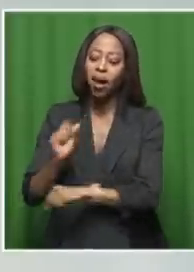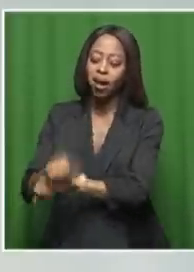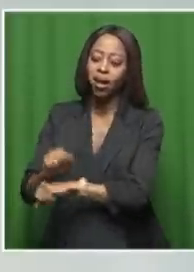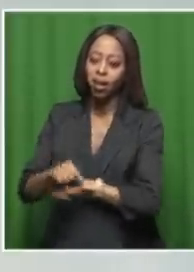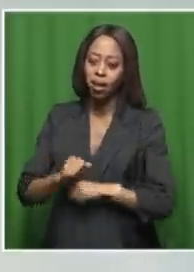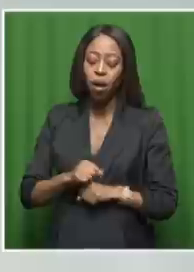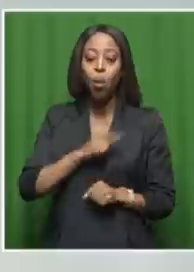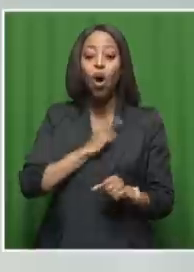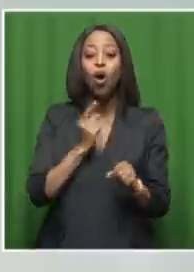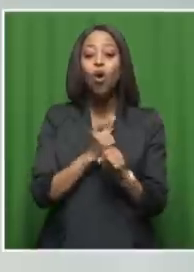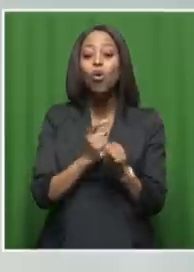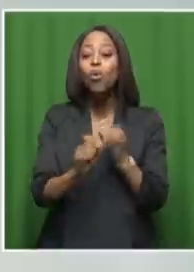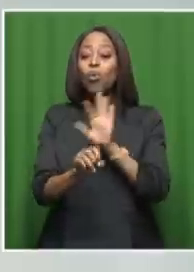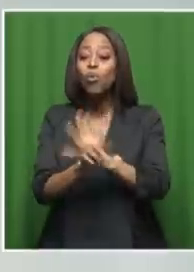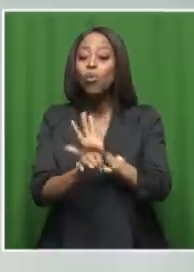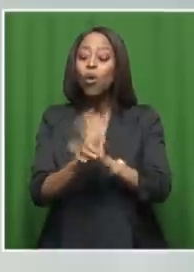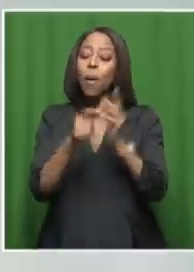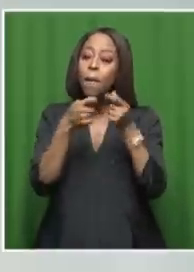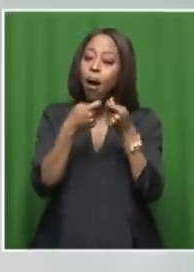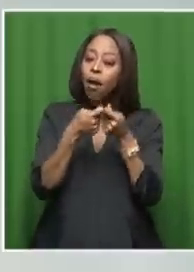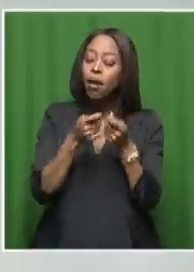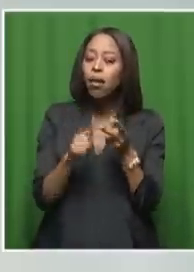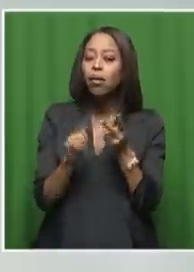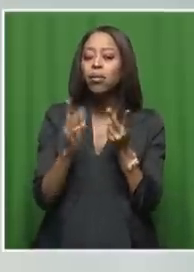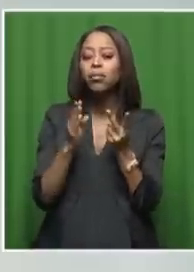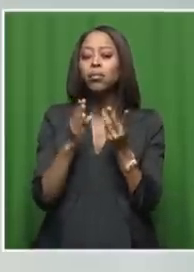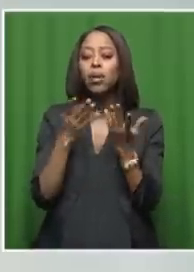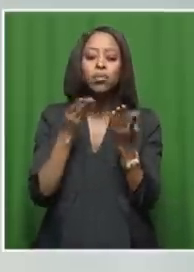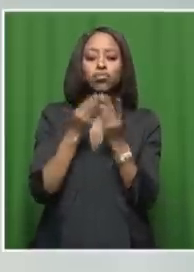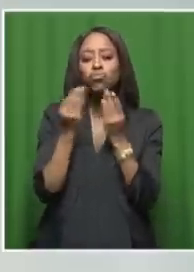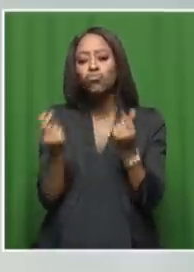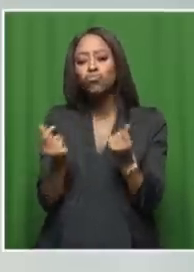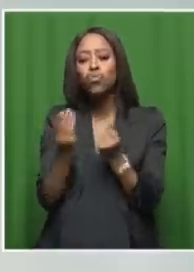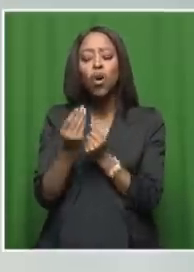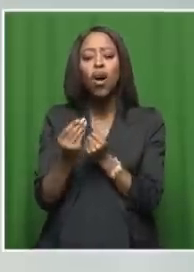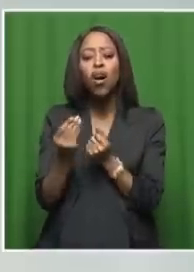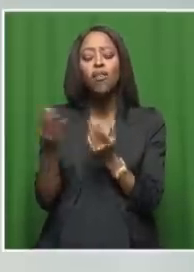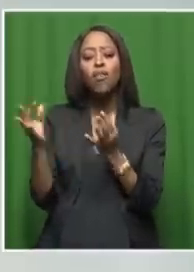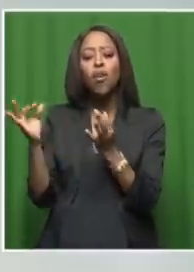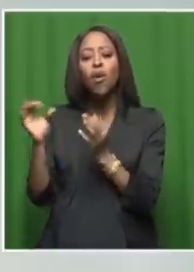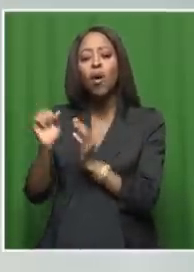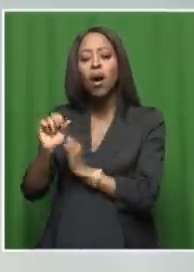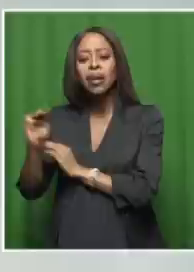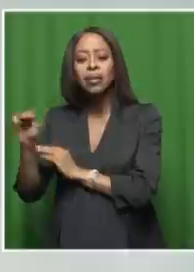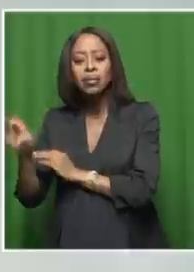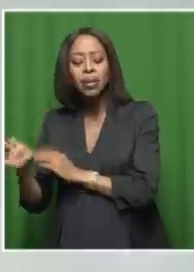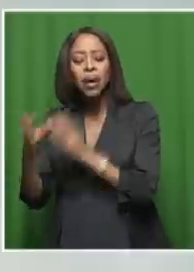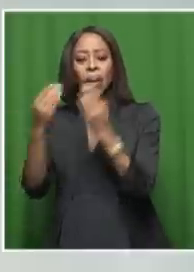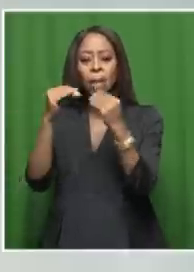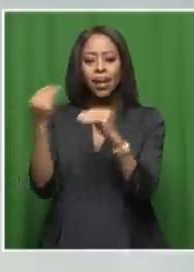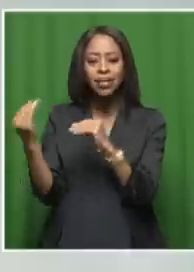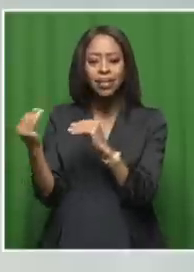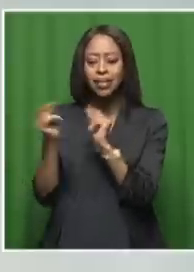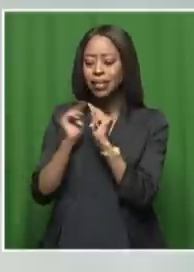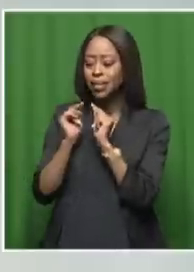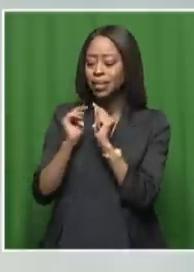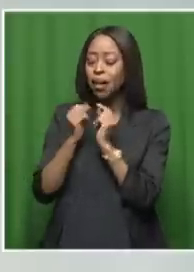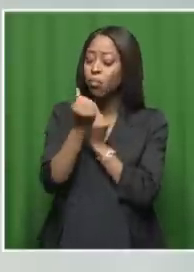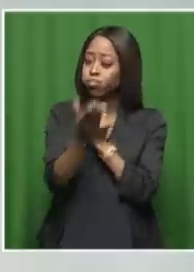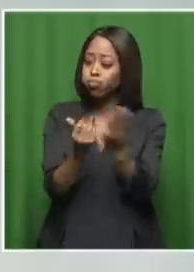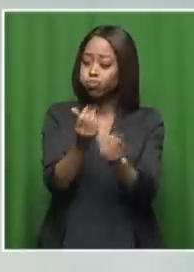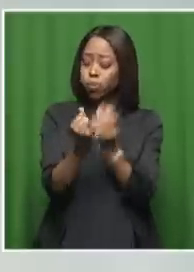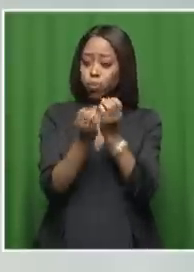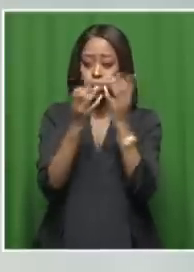time we advertise funding solutions that we have for SMMEs and cooperatives, there's lots of